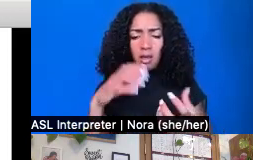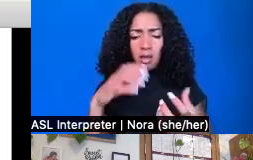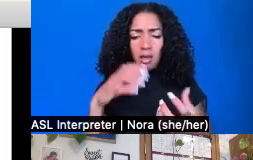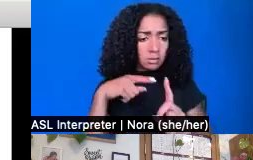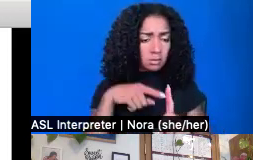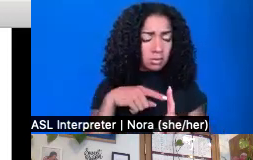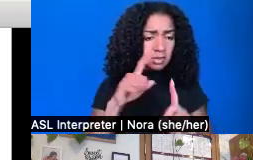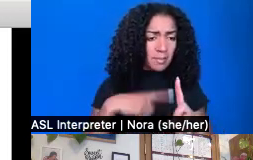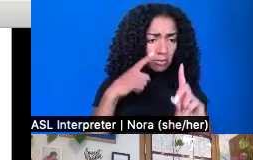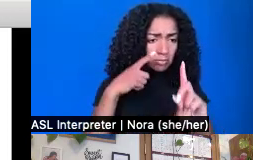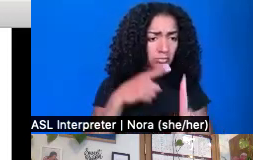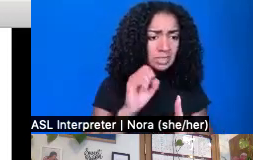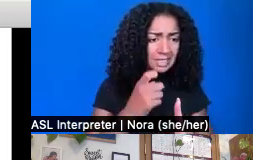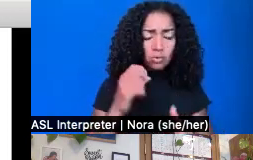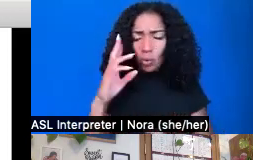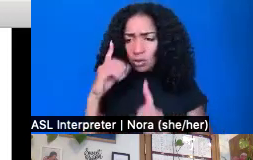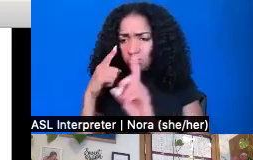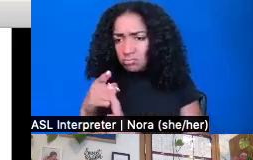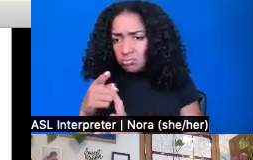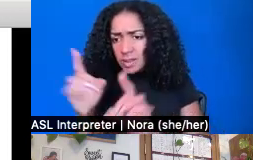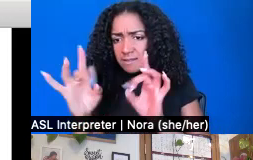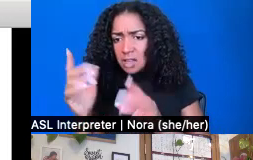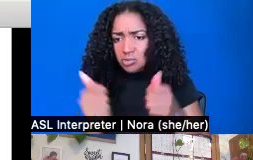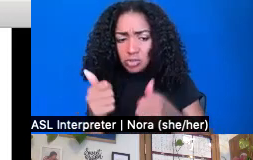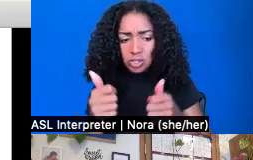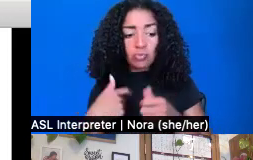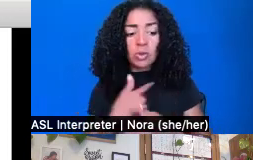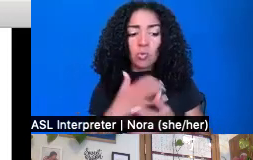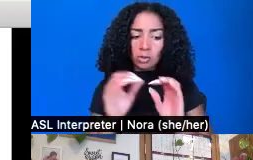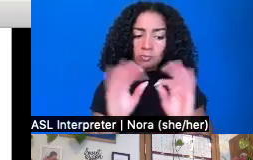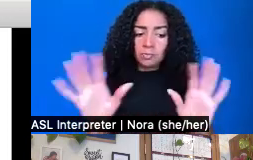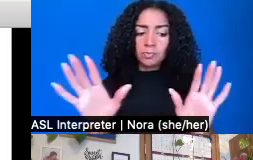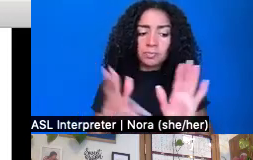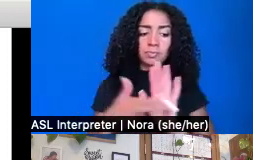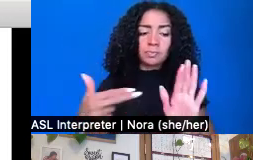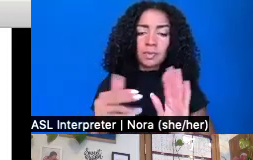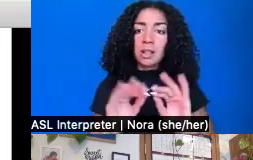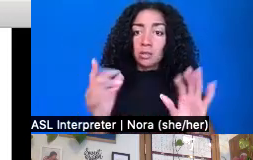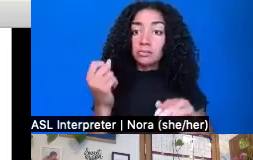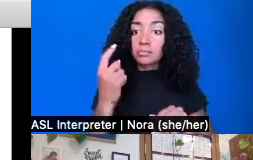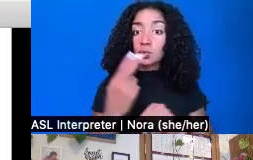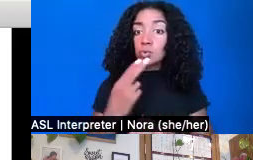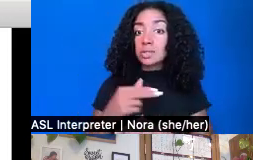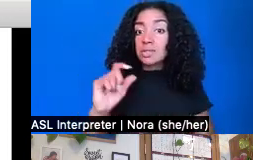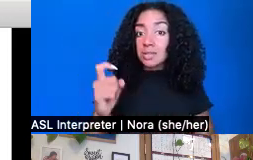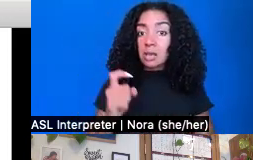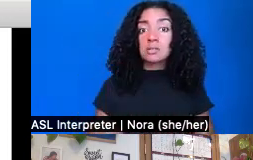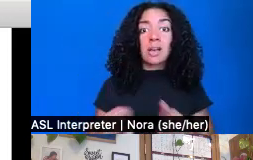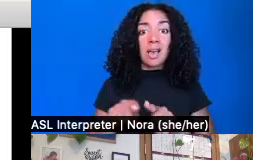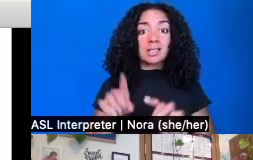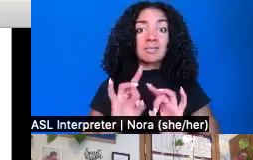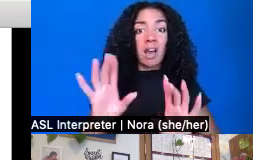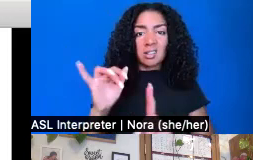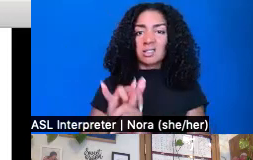want to just name very explicitly that using sex as violence, that's what it is. It's about power